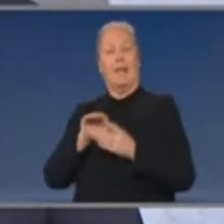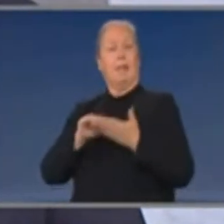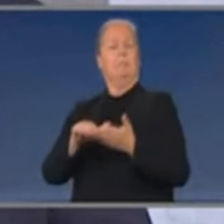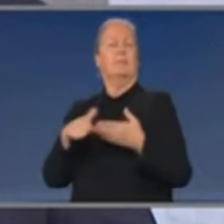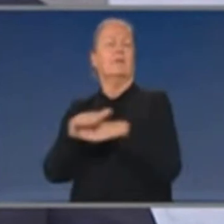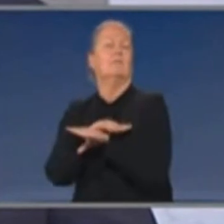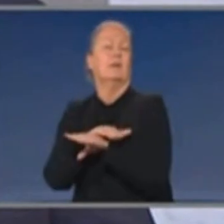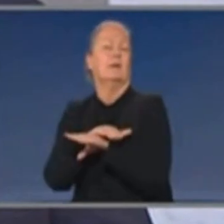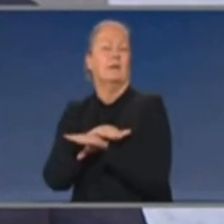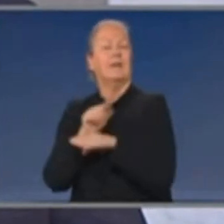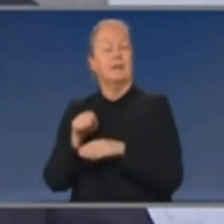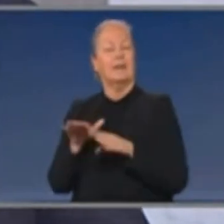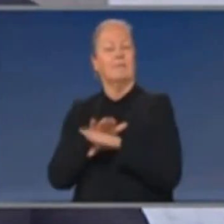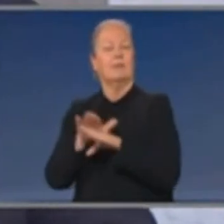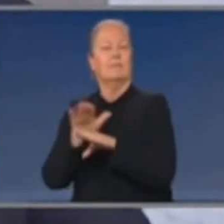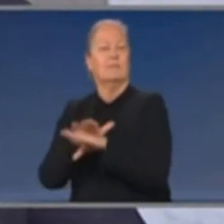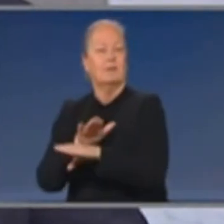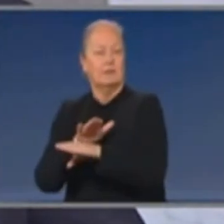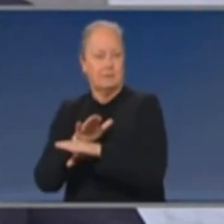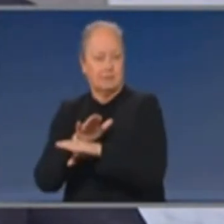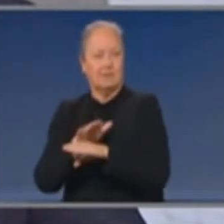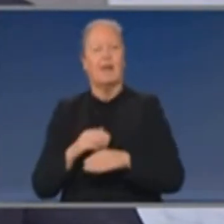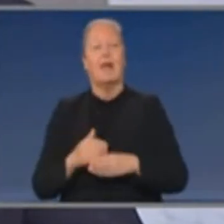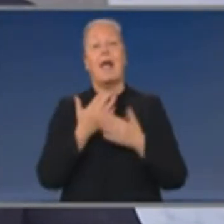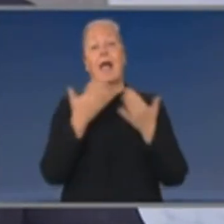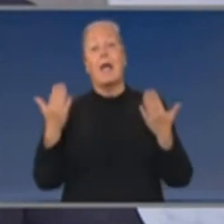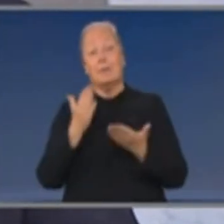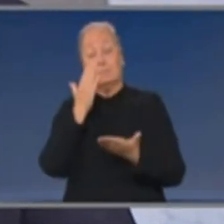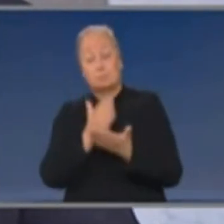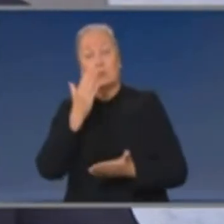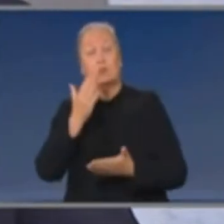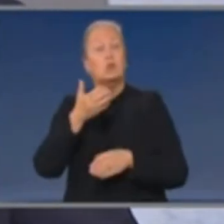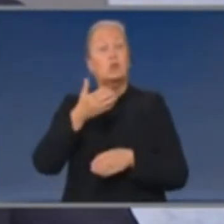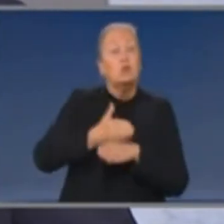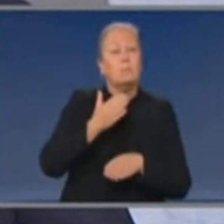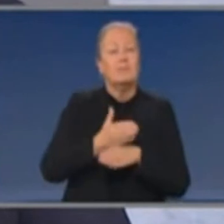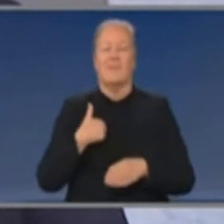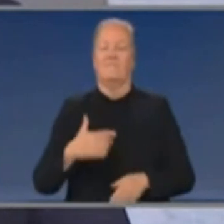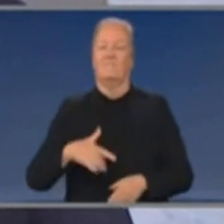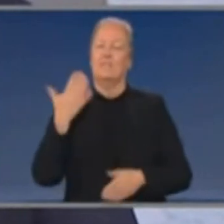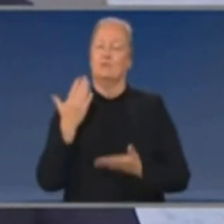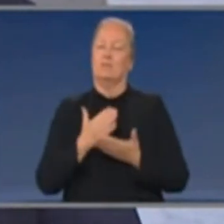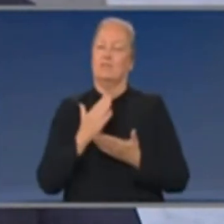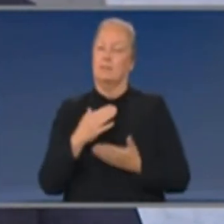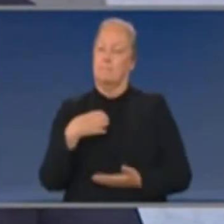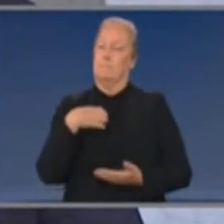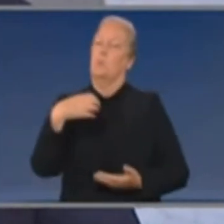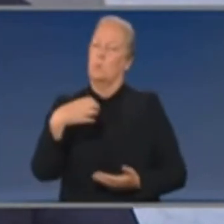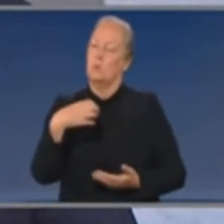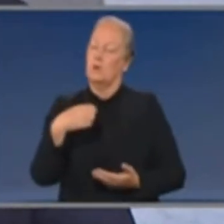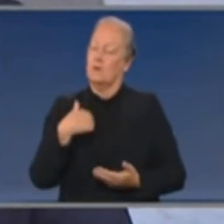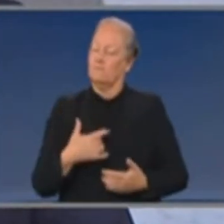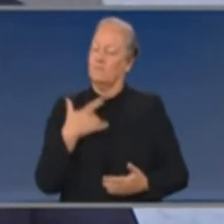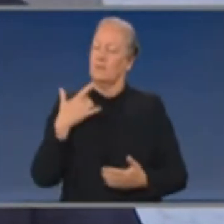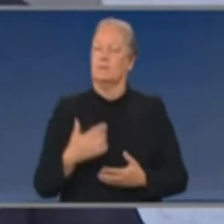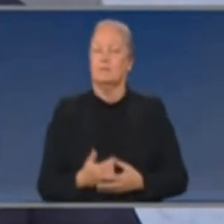course, that is disappointing, but another factor that's important in today's numbers is the lift in the participation rate.